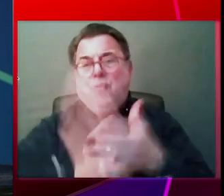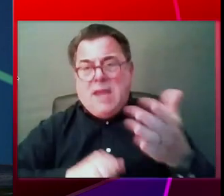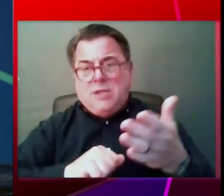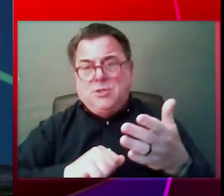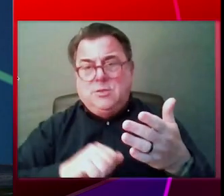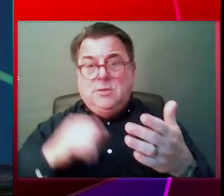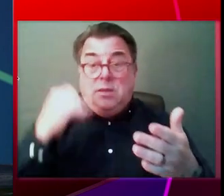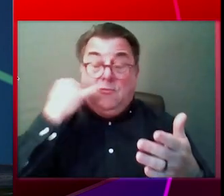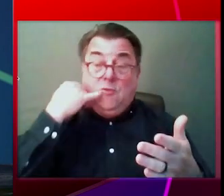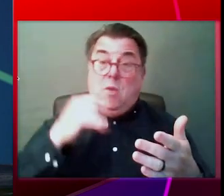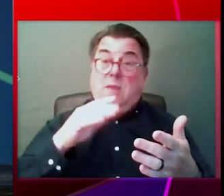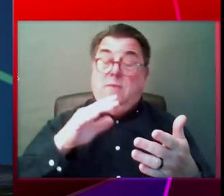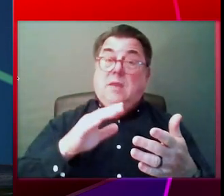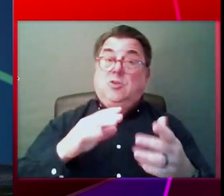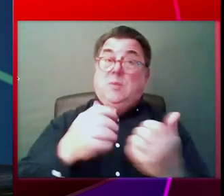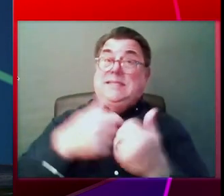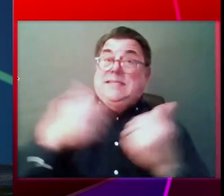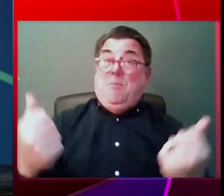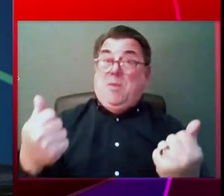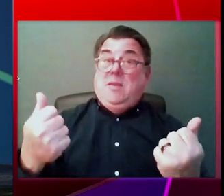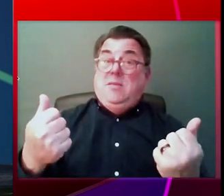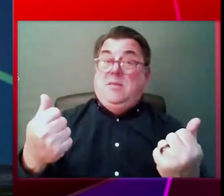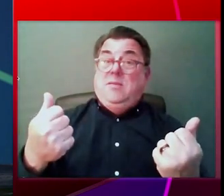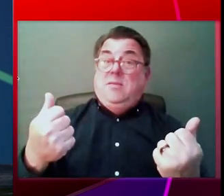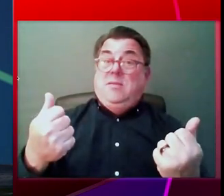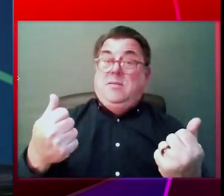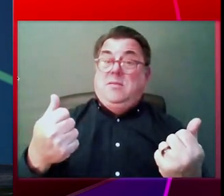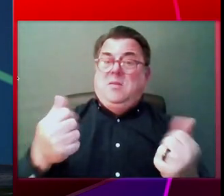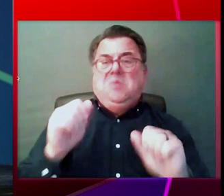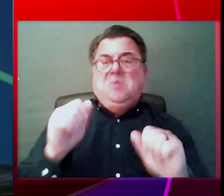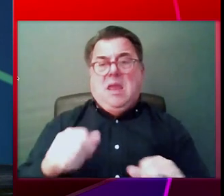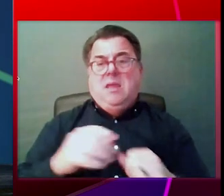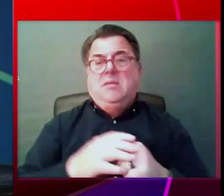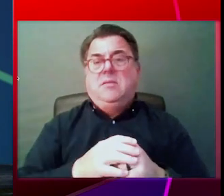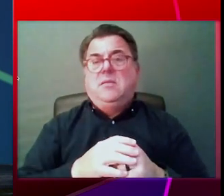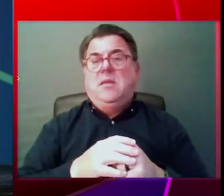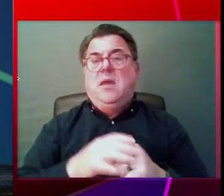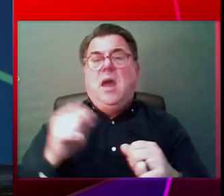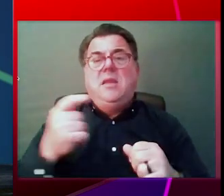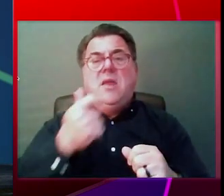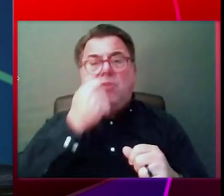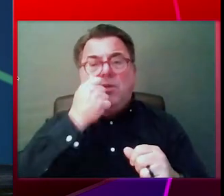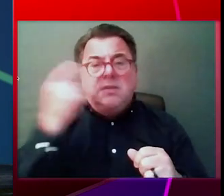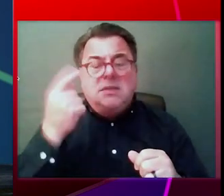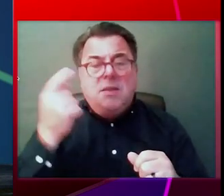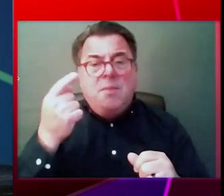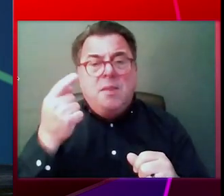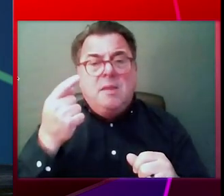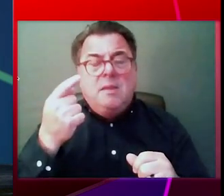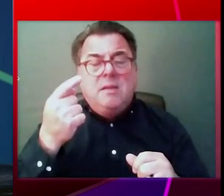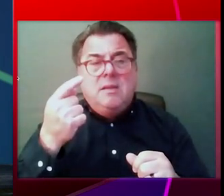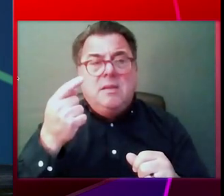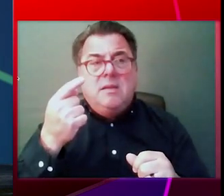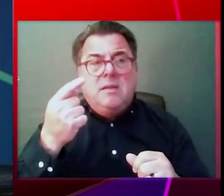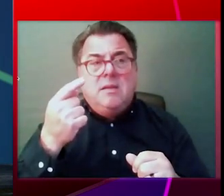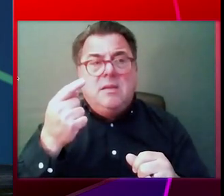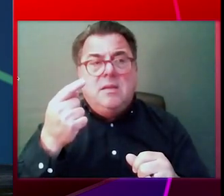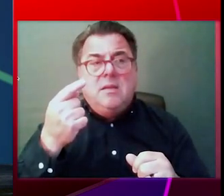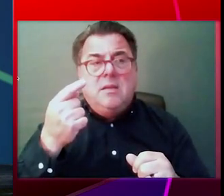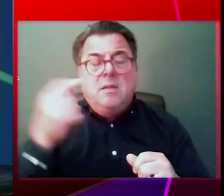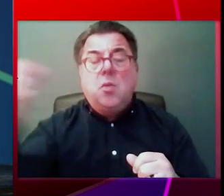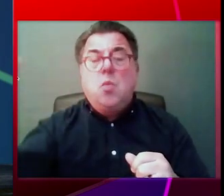as a standalone API to hit on your own, you could do that. And then another interesting thing that we're doing are bringing in a lot of